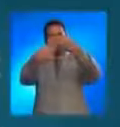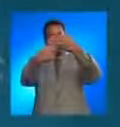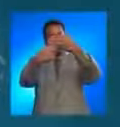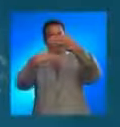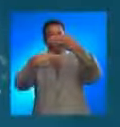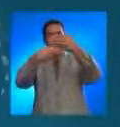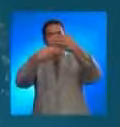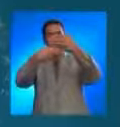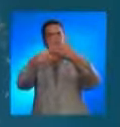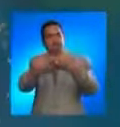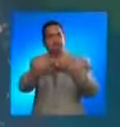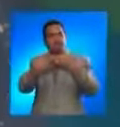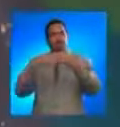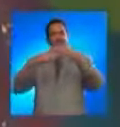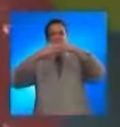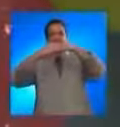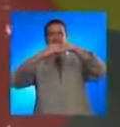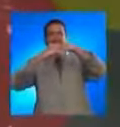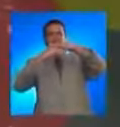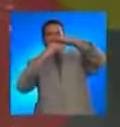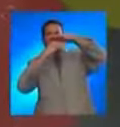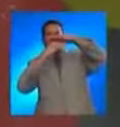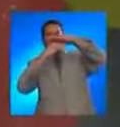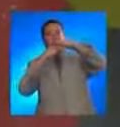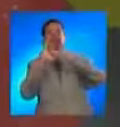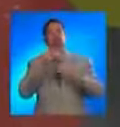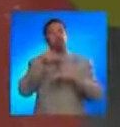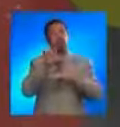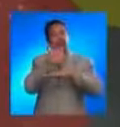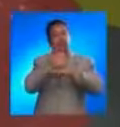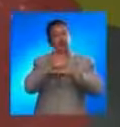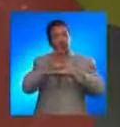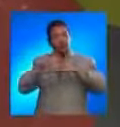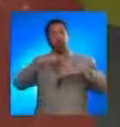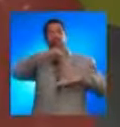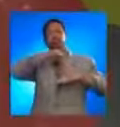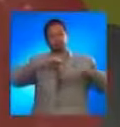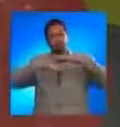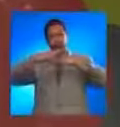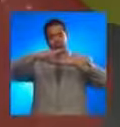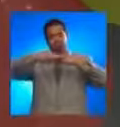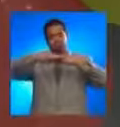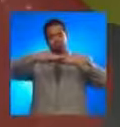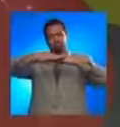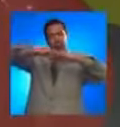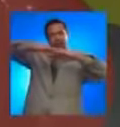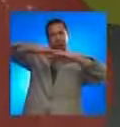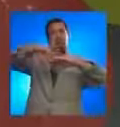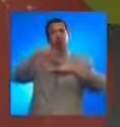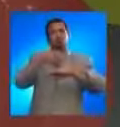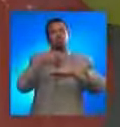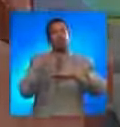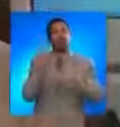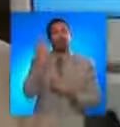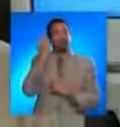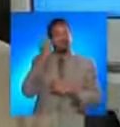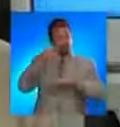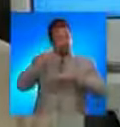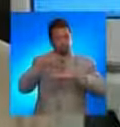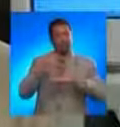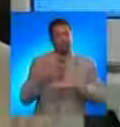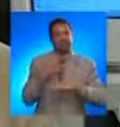is subducted under the Caribbean plate. In addition, the Caribbean plate is moving northward below Puerto Rico. This is why